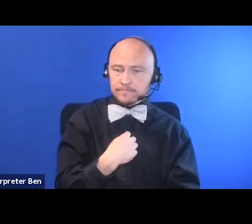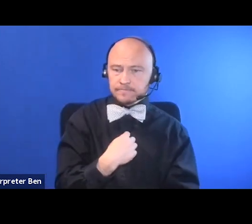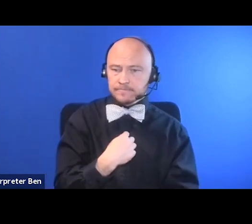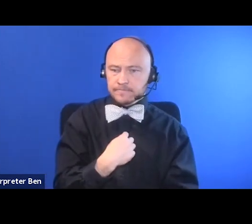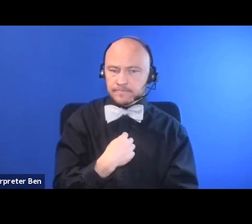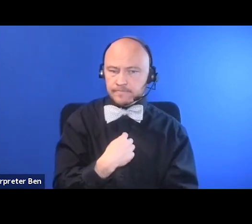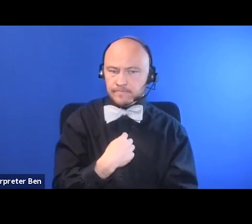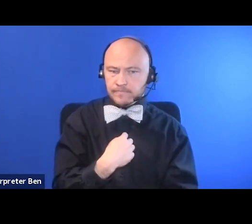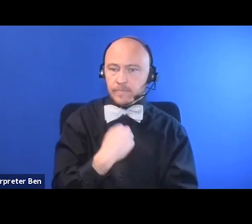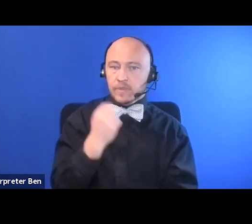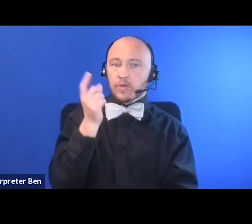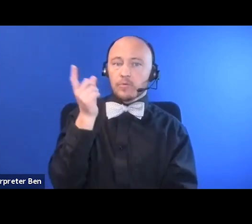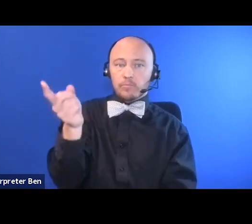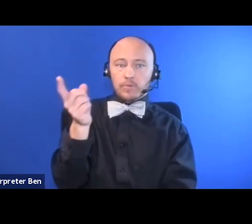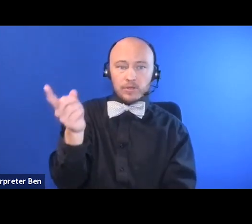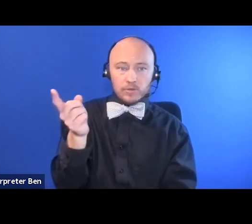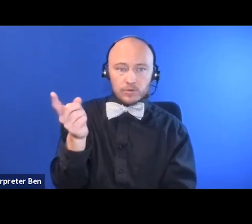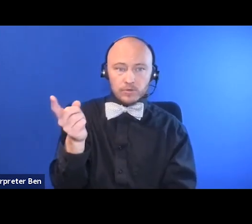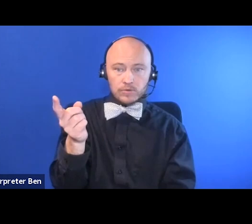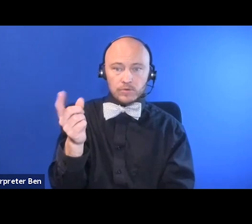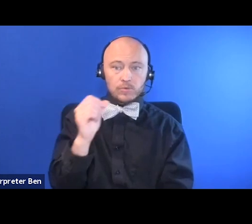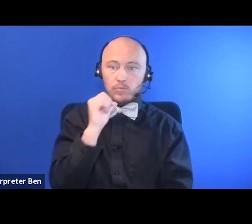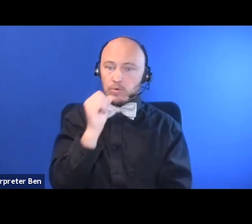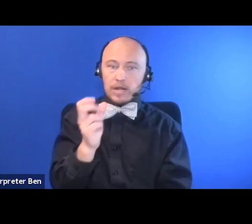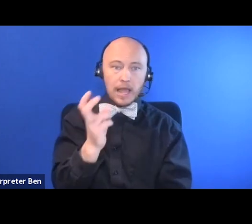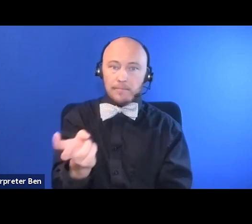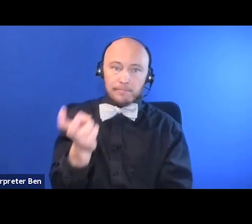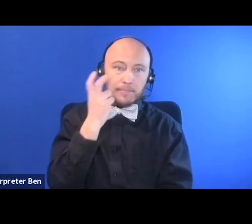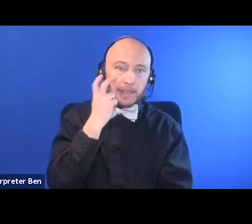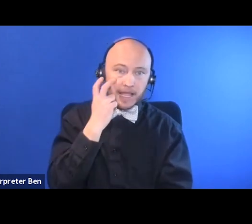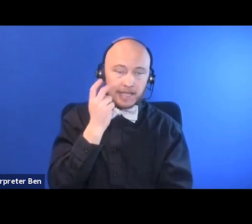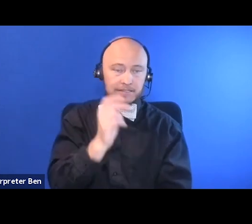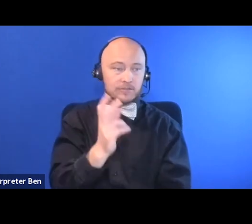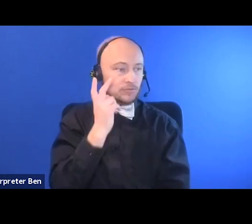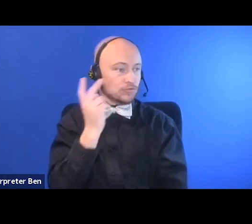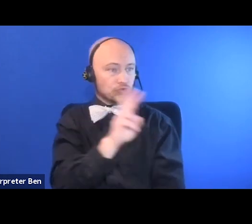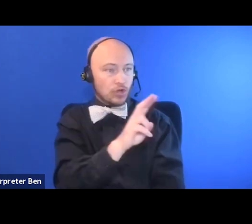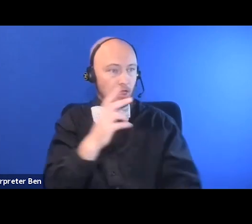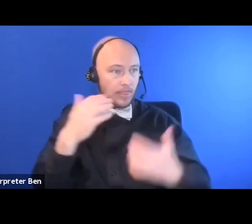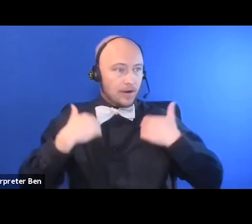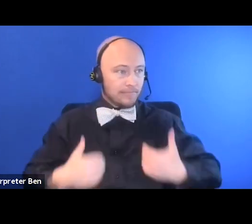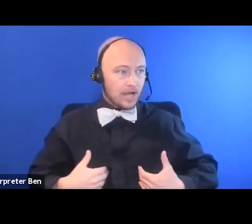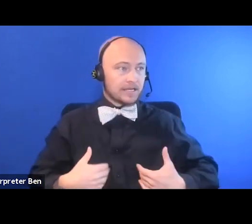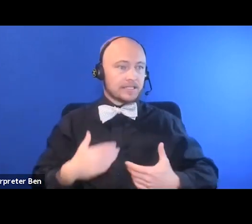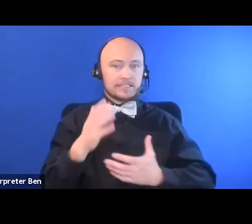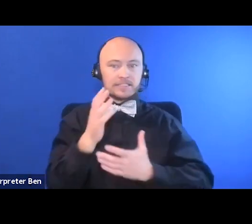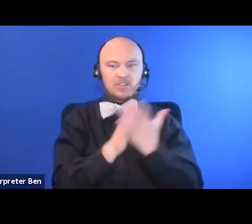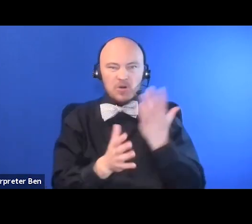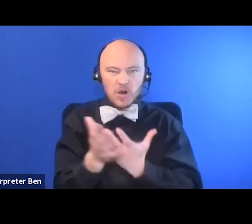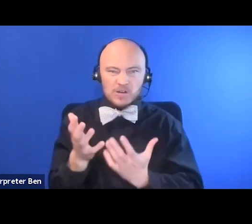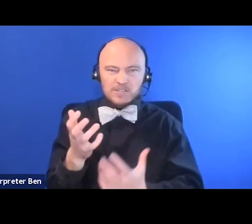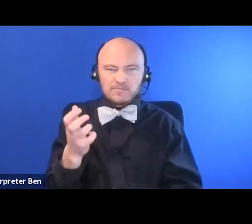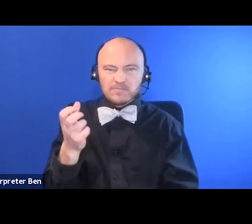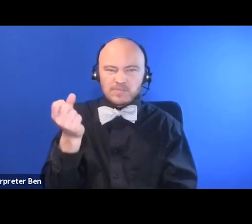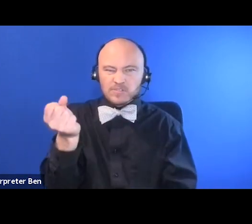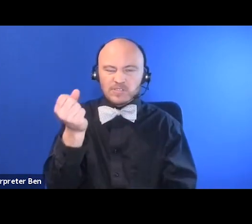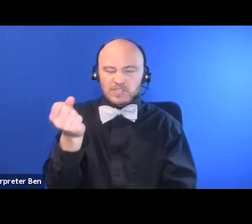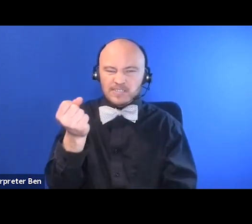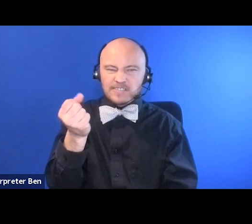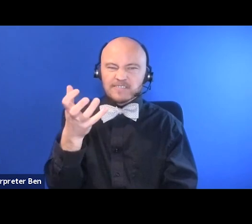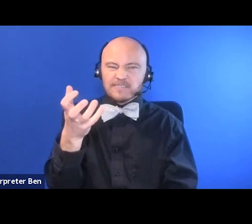even you were not blind to their bodies, their arms tensing and